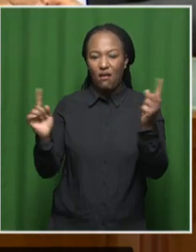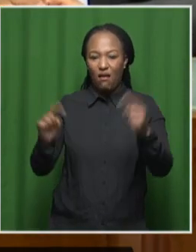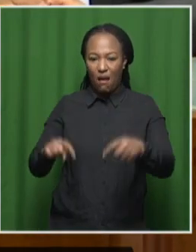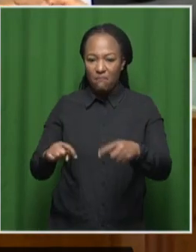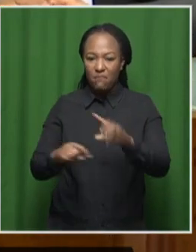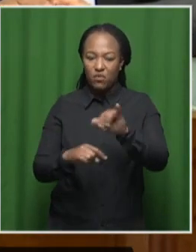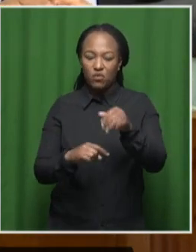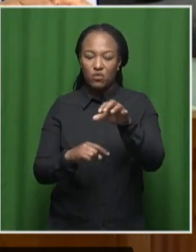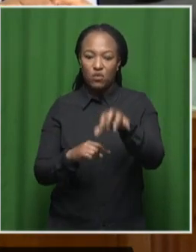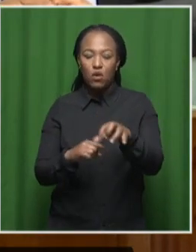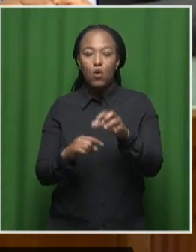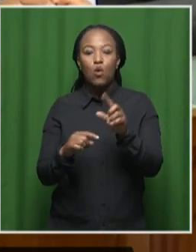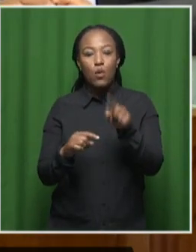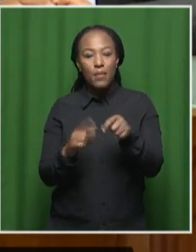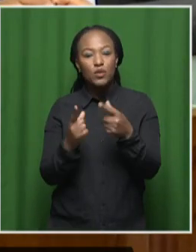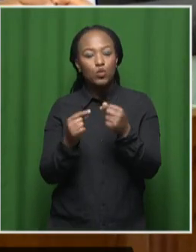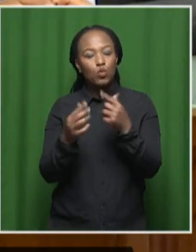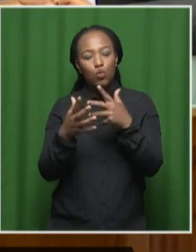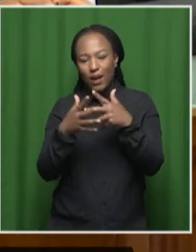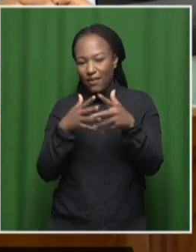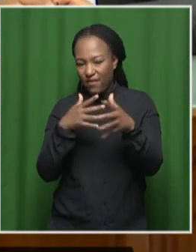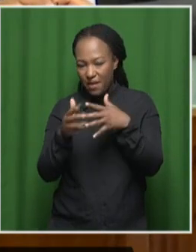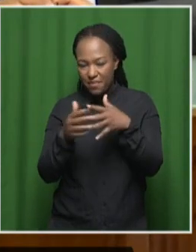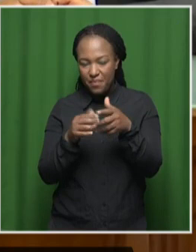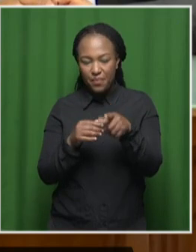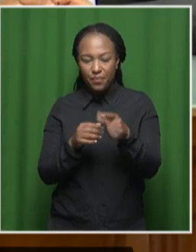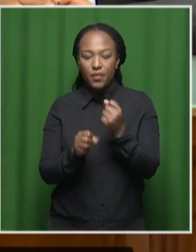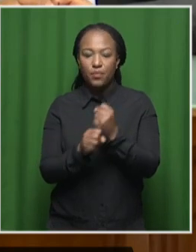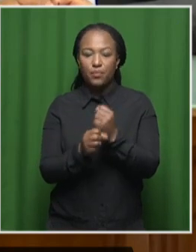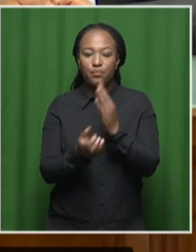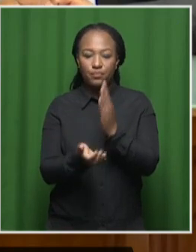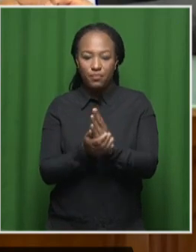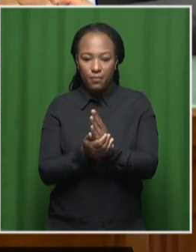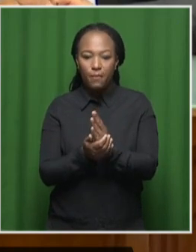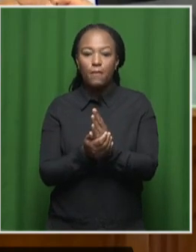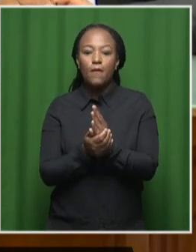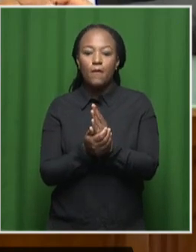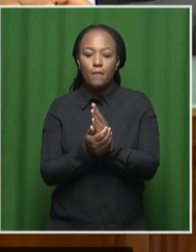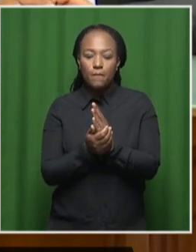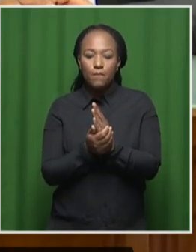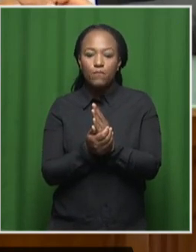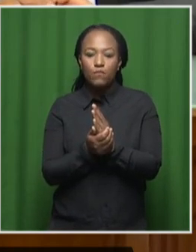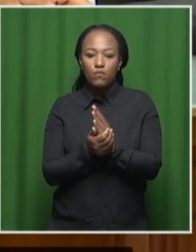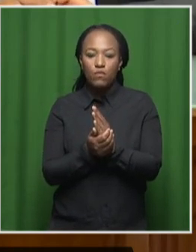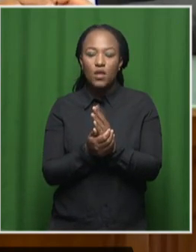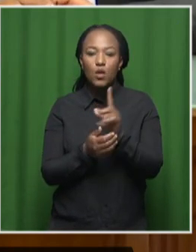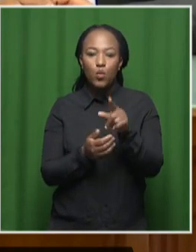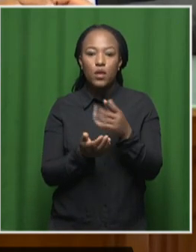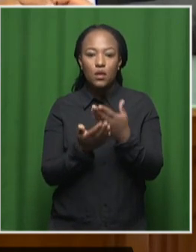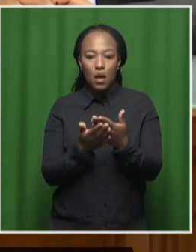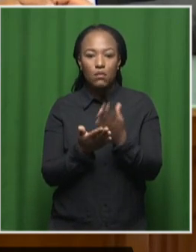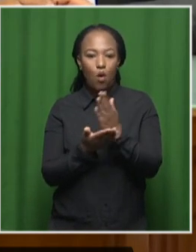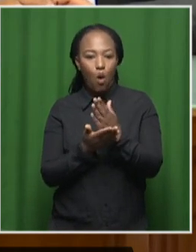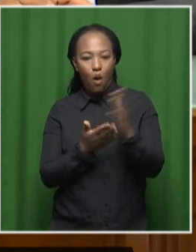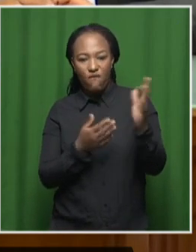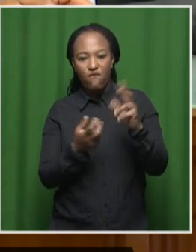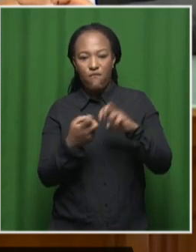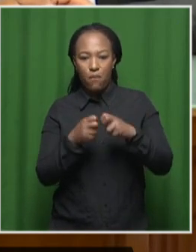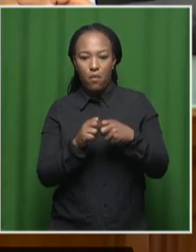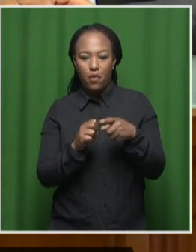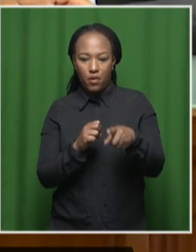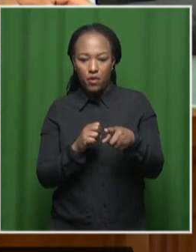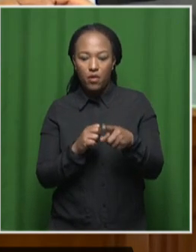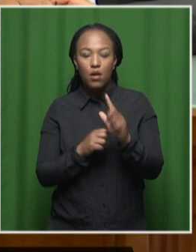us who must do whatever it needs to be done to ensure that we get rid of this problem. Everybody